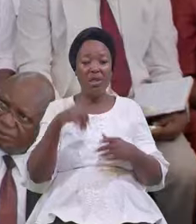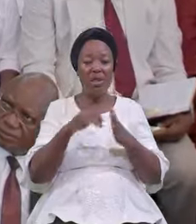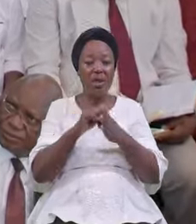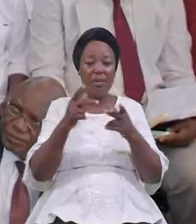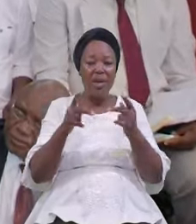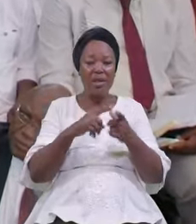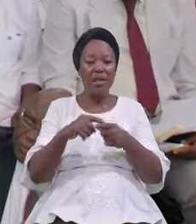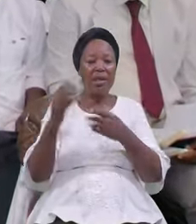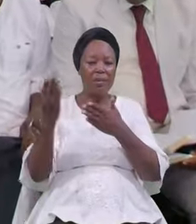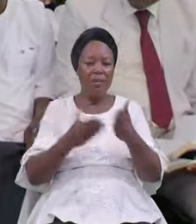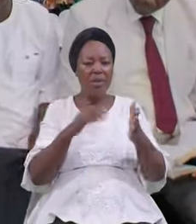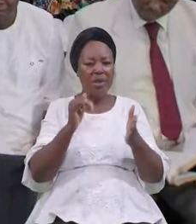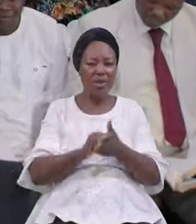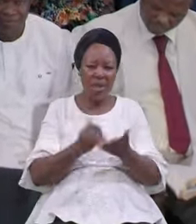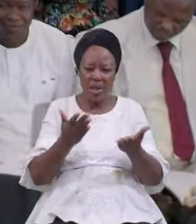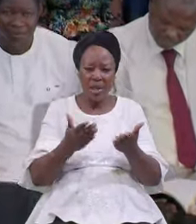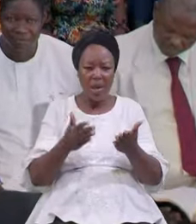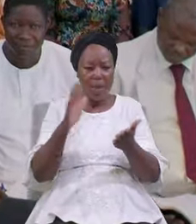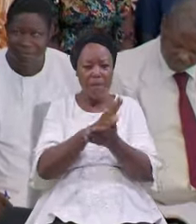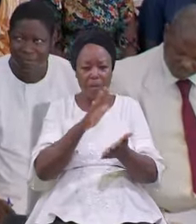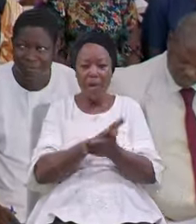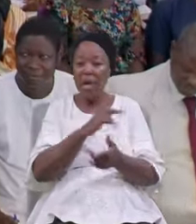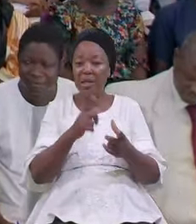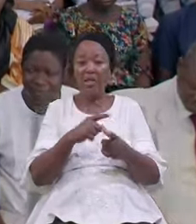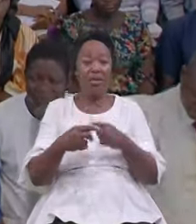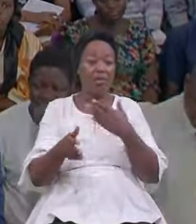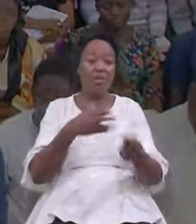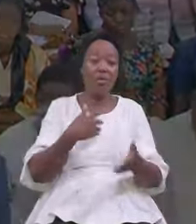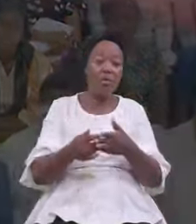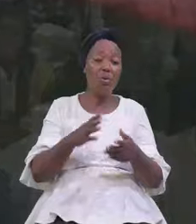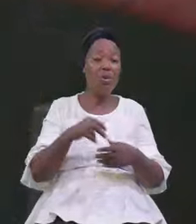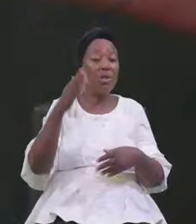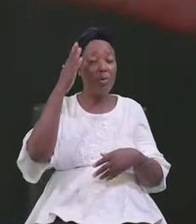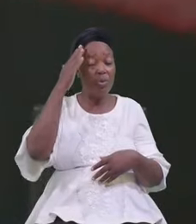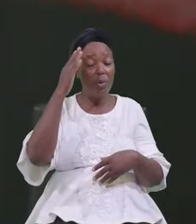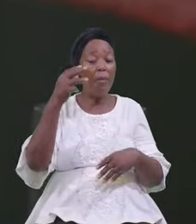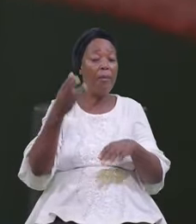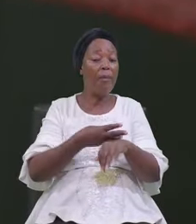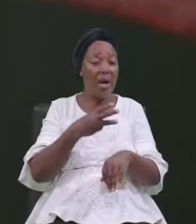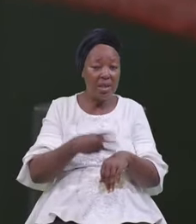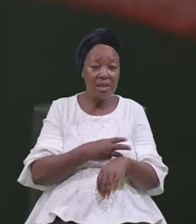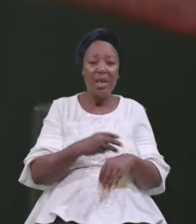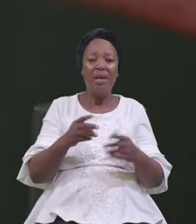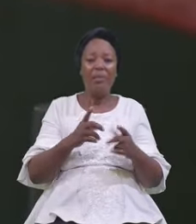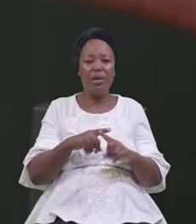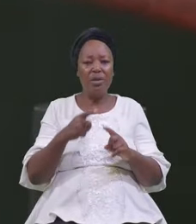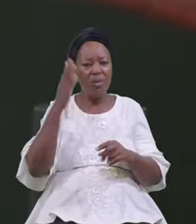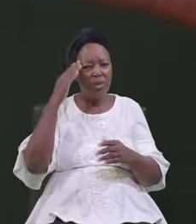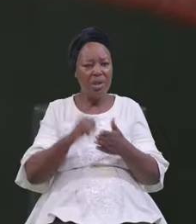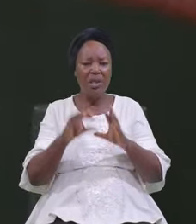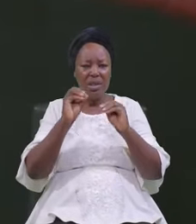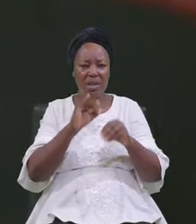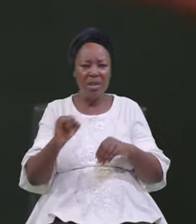a particular school, and even though he specialized in maths, but you know, they were